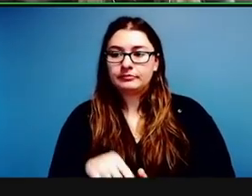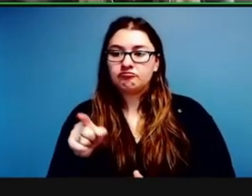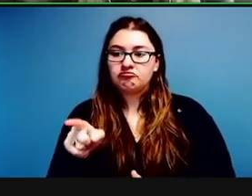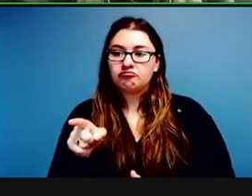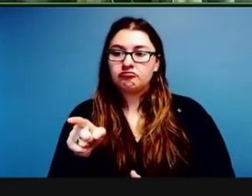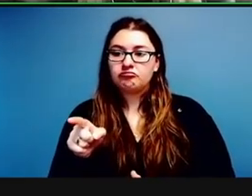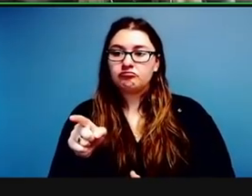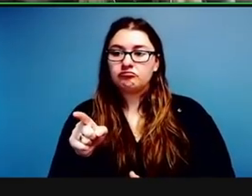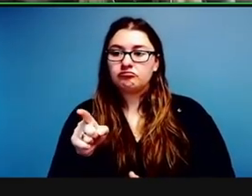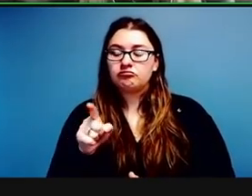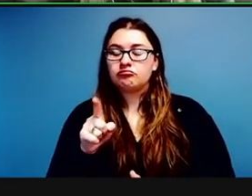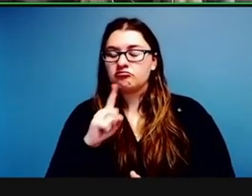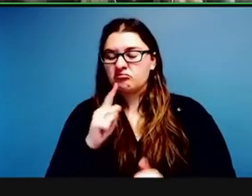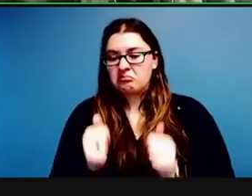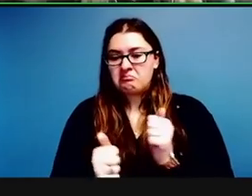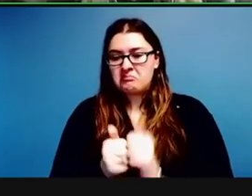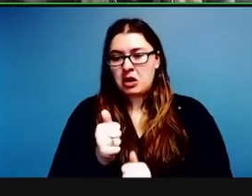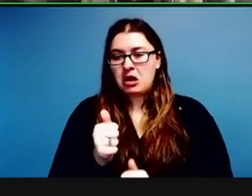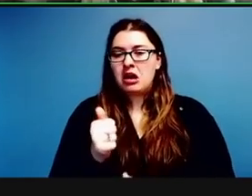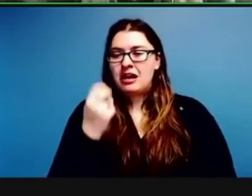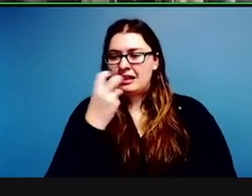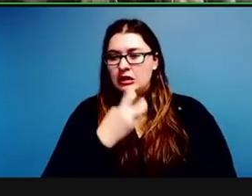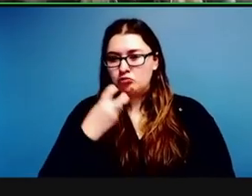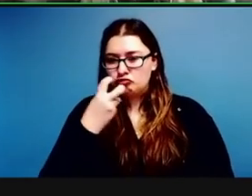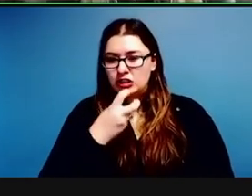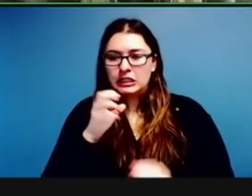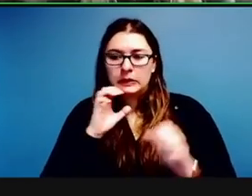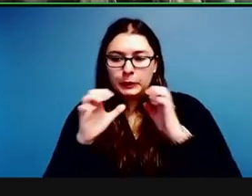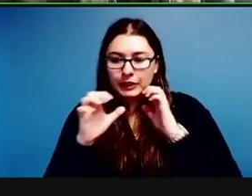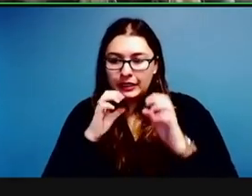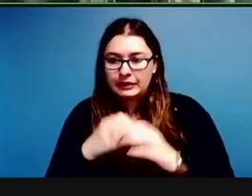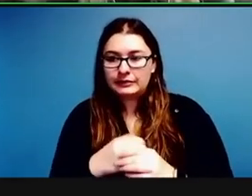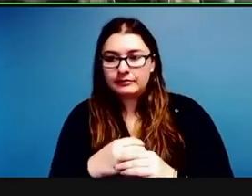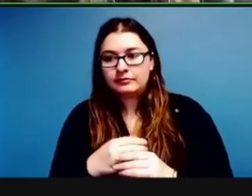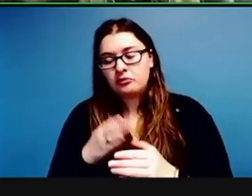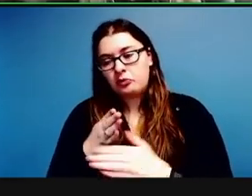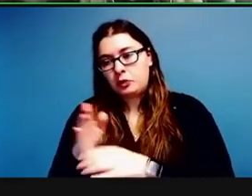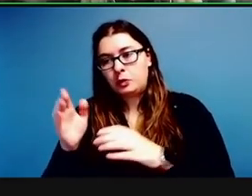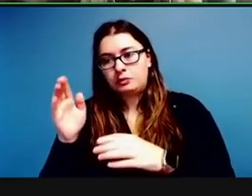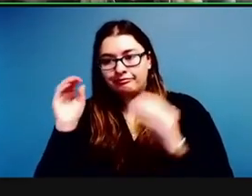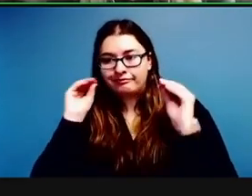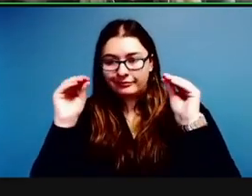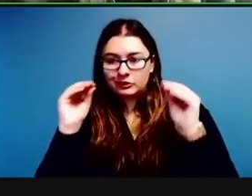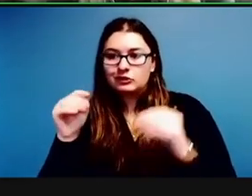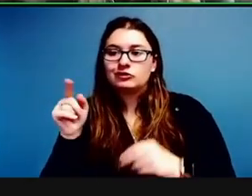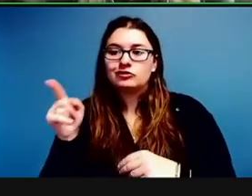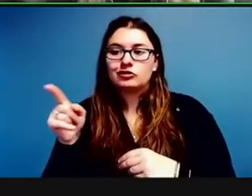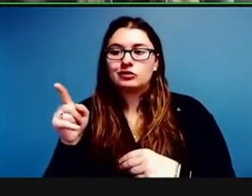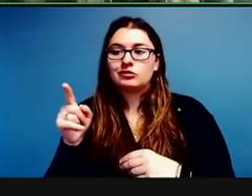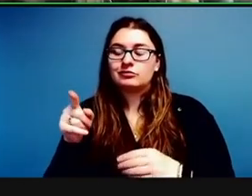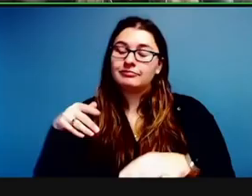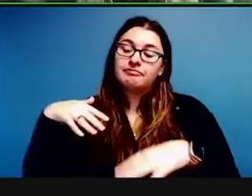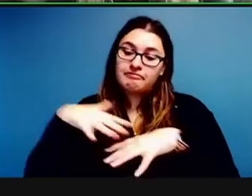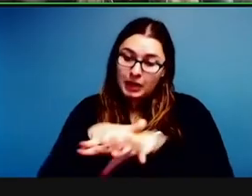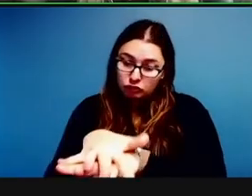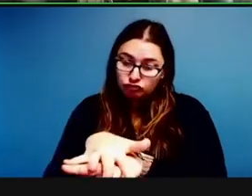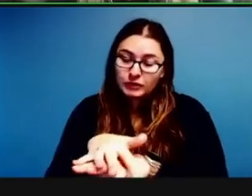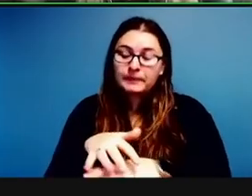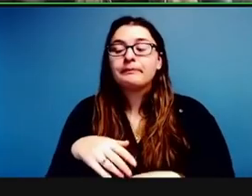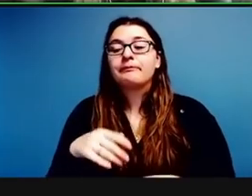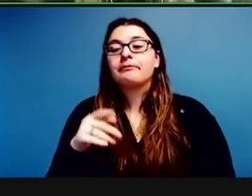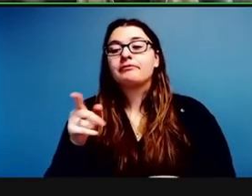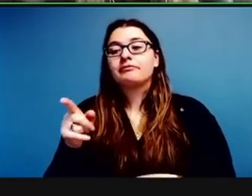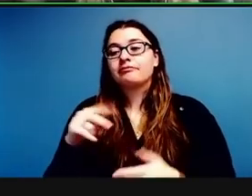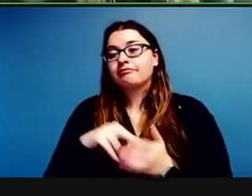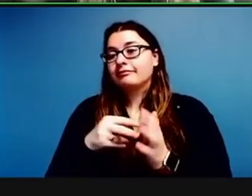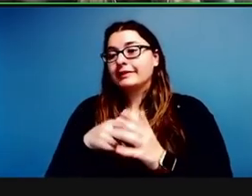primarily using lip reading as a means of accessing her education. She was in a mainstream school, which means that